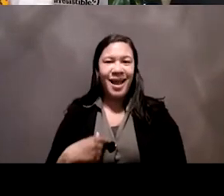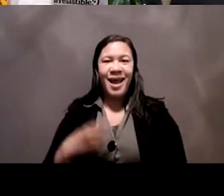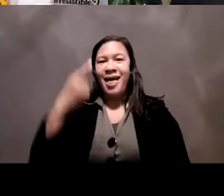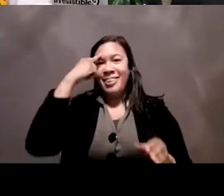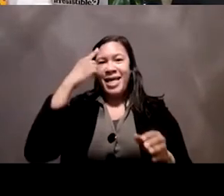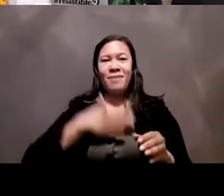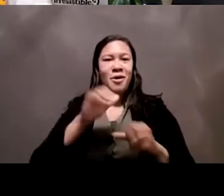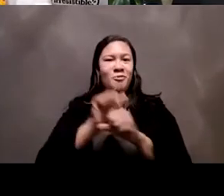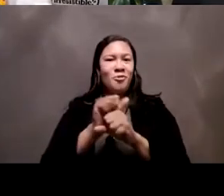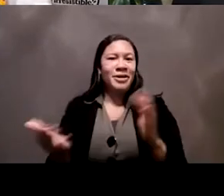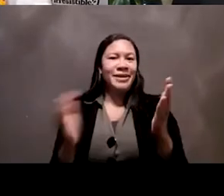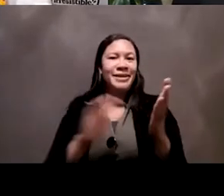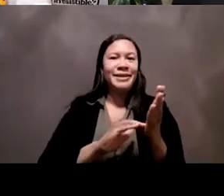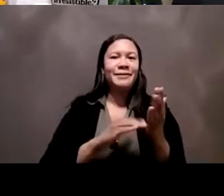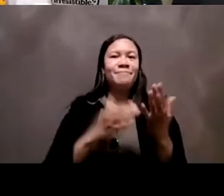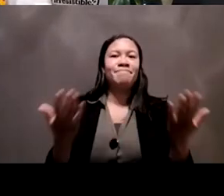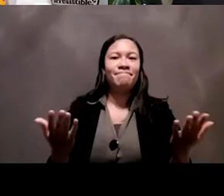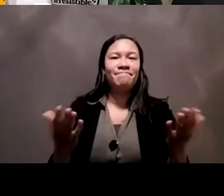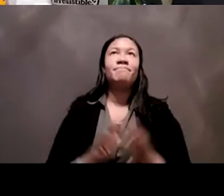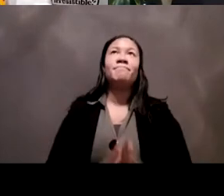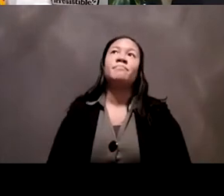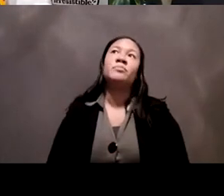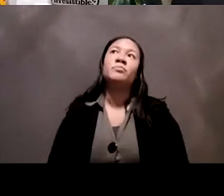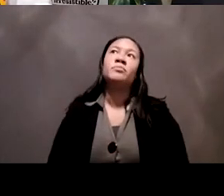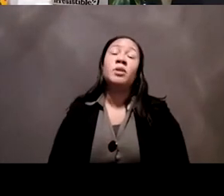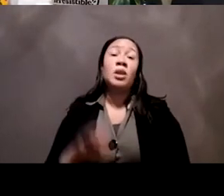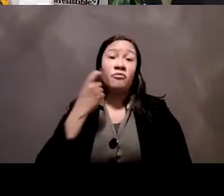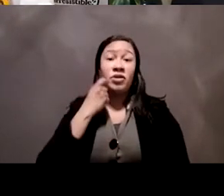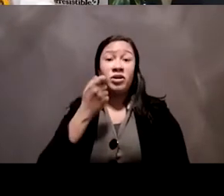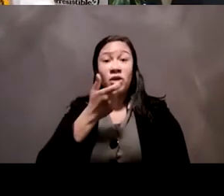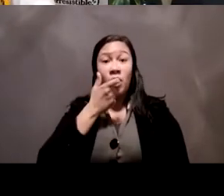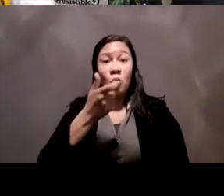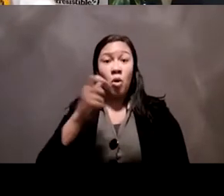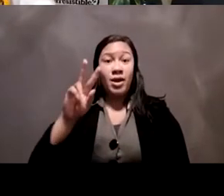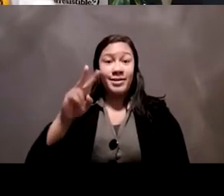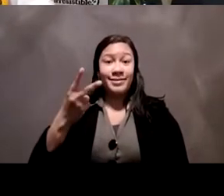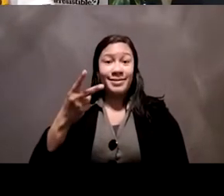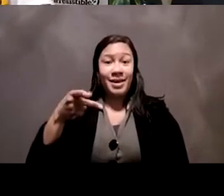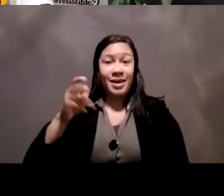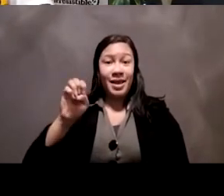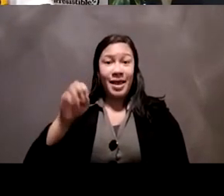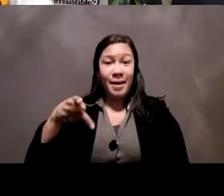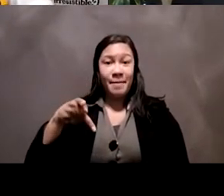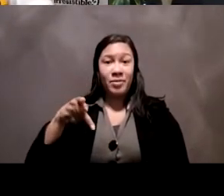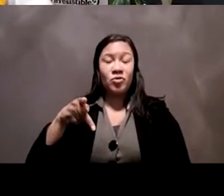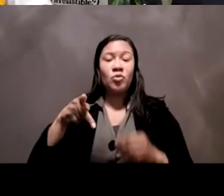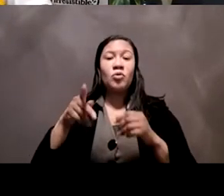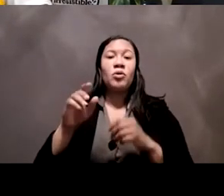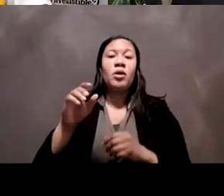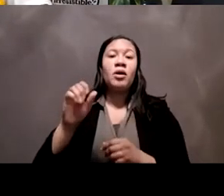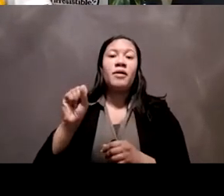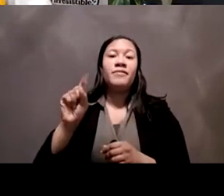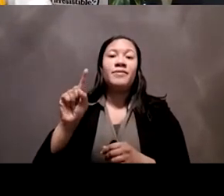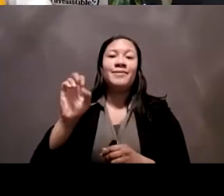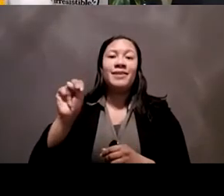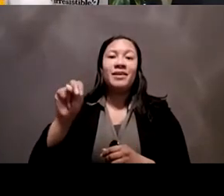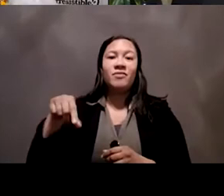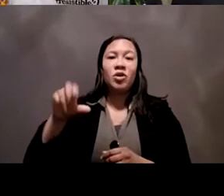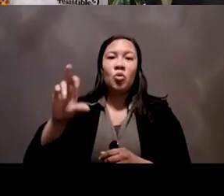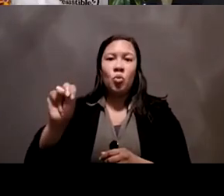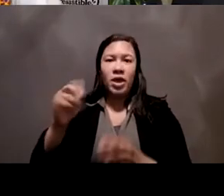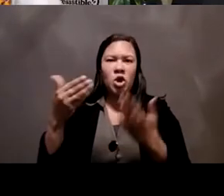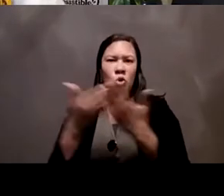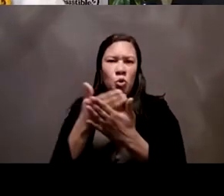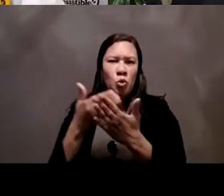But I recently watched the second episode of Small Axe, Steve McQueen's new series on, I guess it's